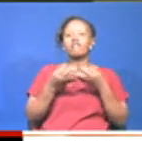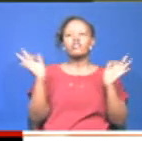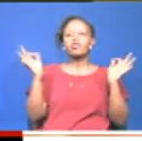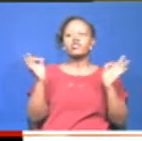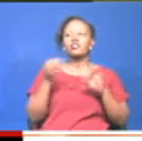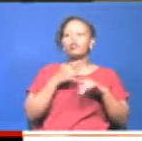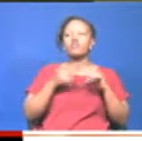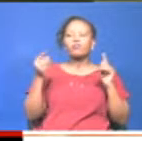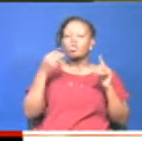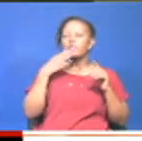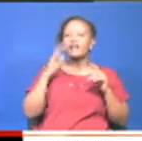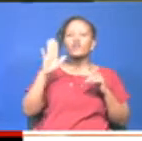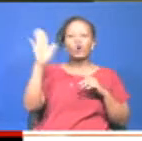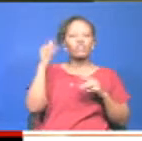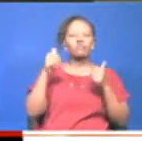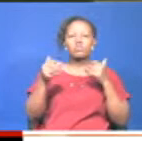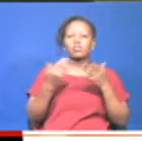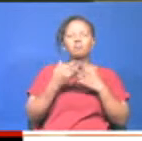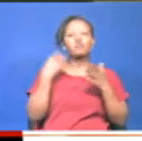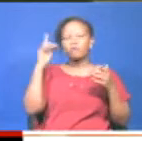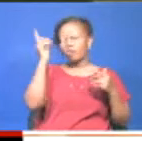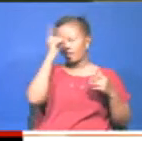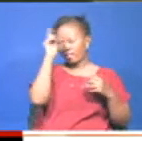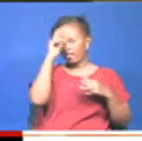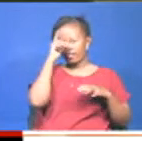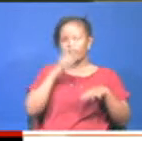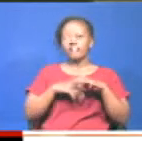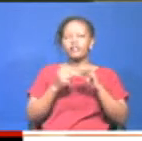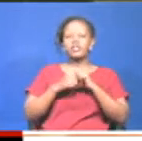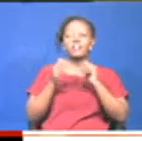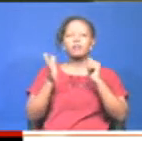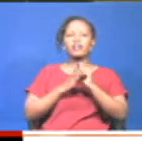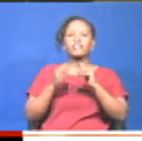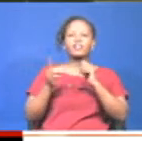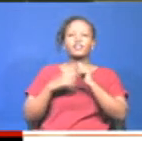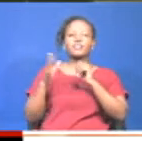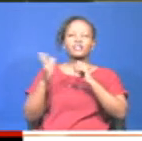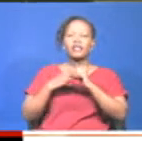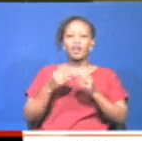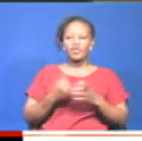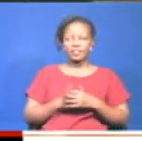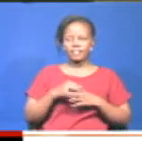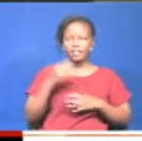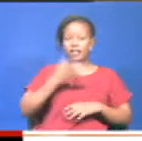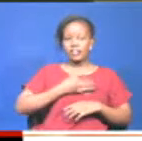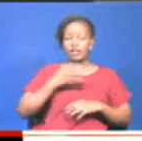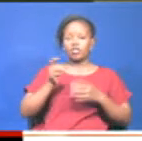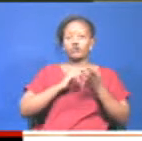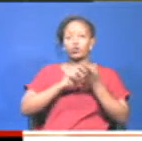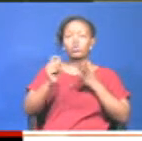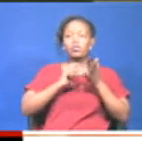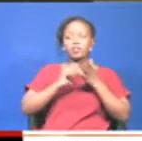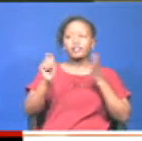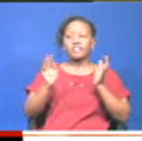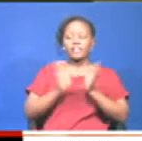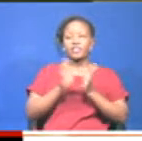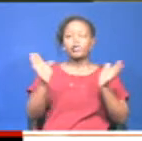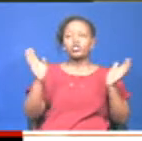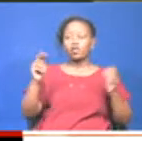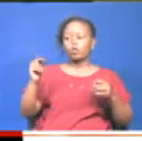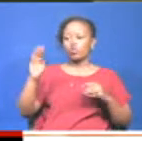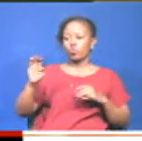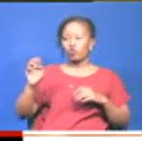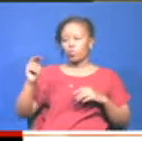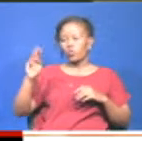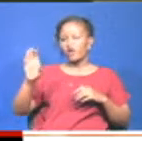alleged to have been taken in 1969. The Kiama Cultural Association Council Secretary General, James Nene, says the